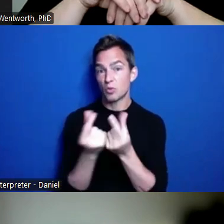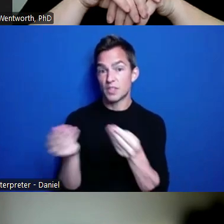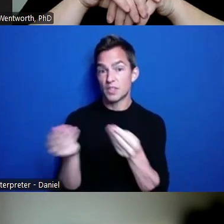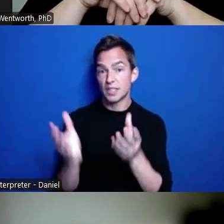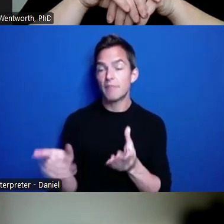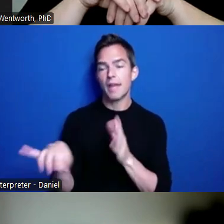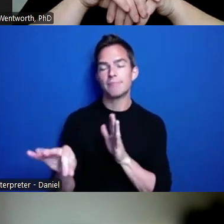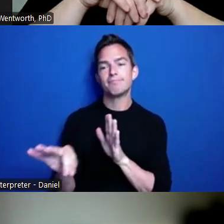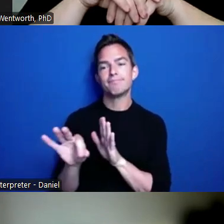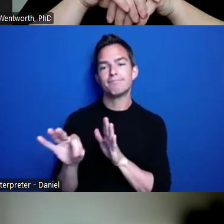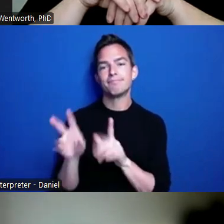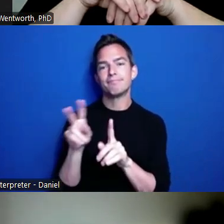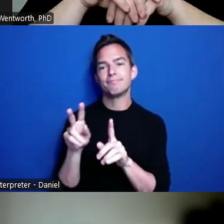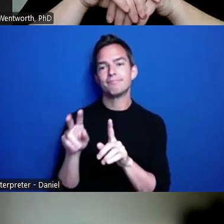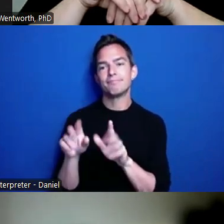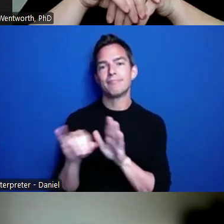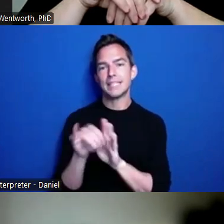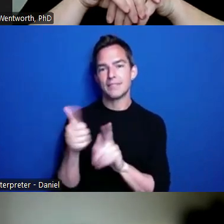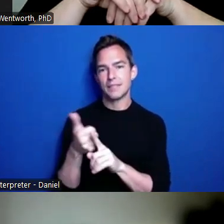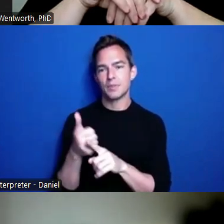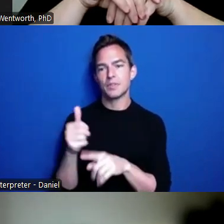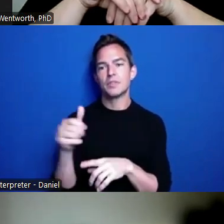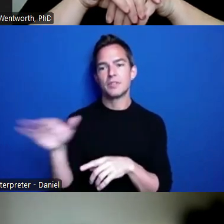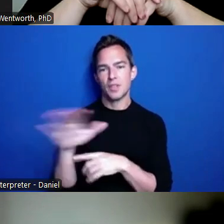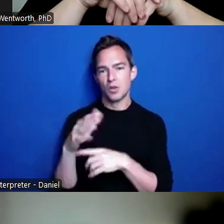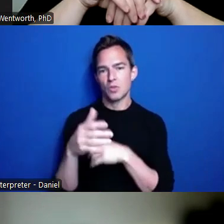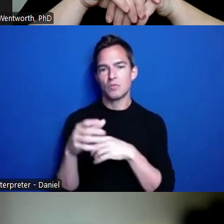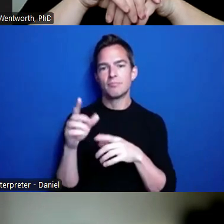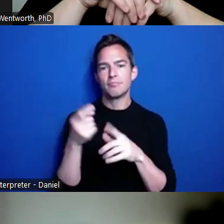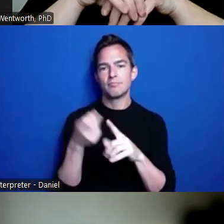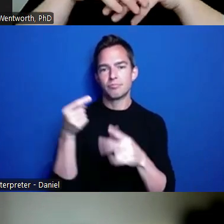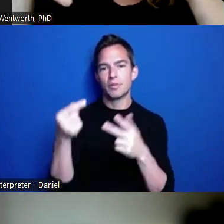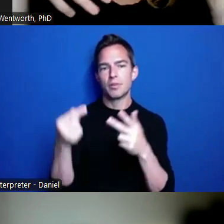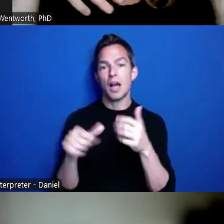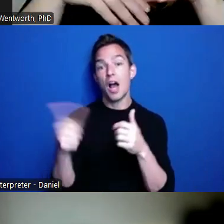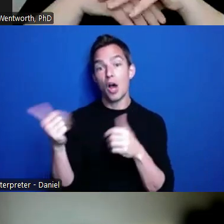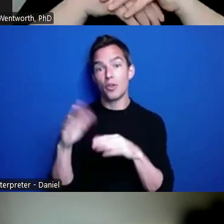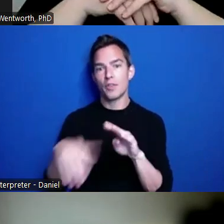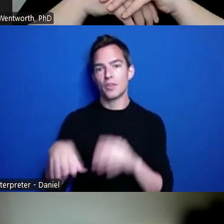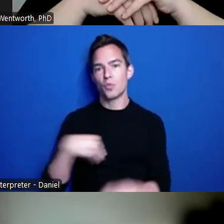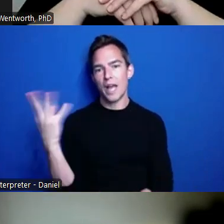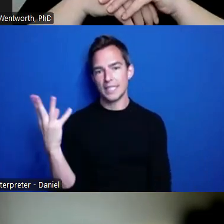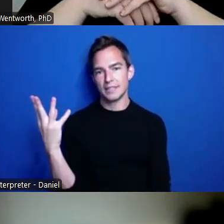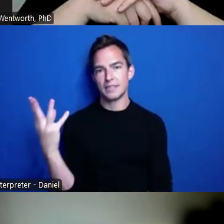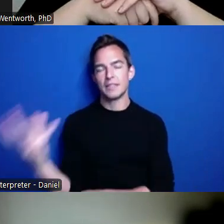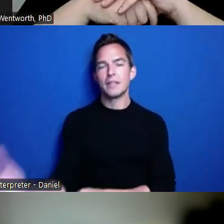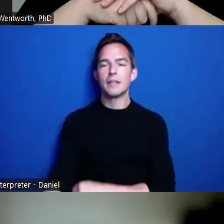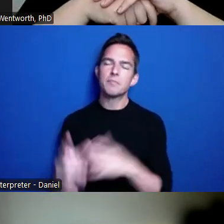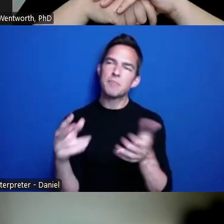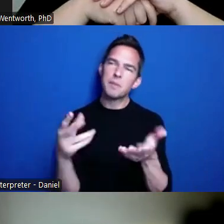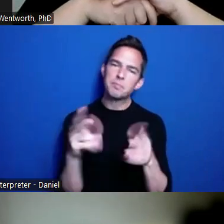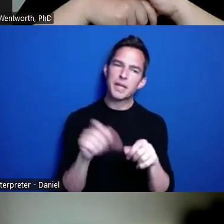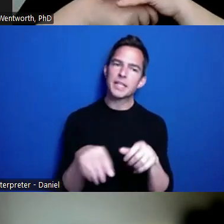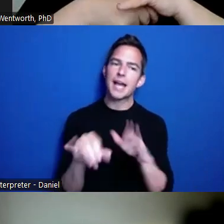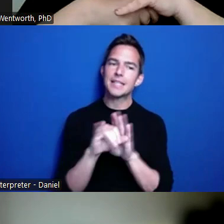identify as race, ethnicity, country of origin other than white. Now that includes folks who identify with more than one race.